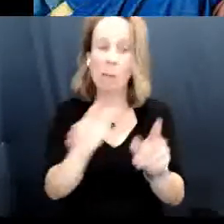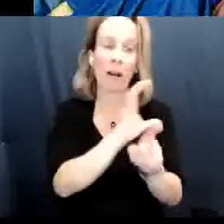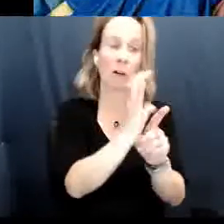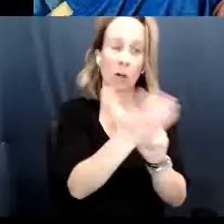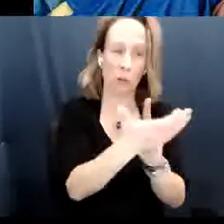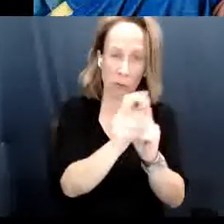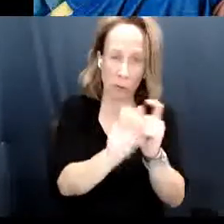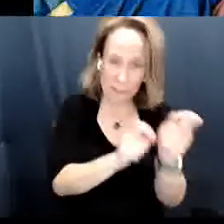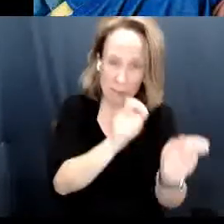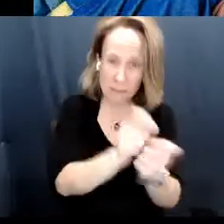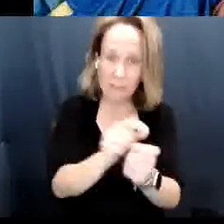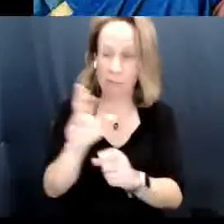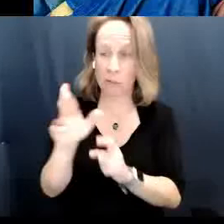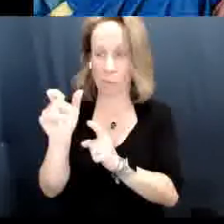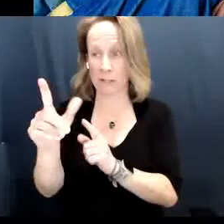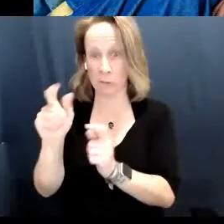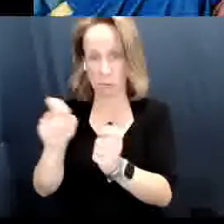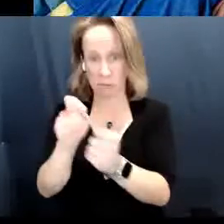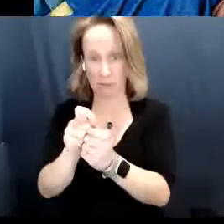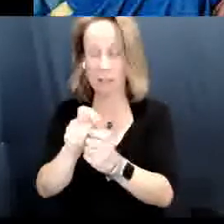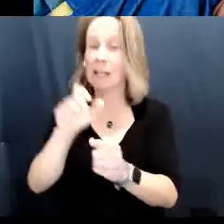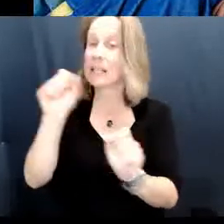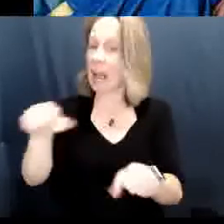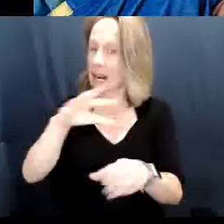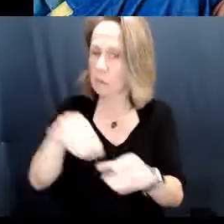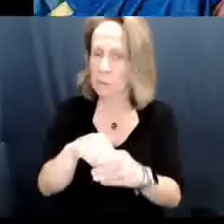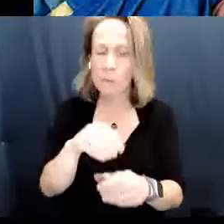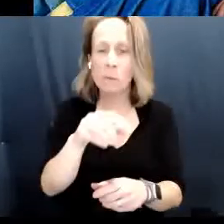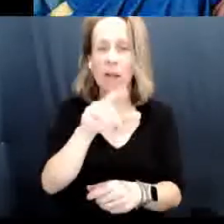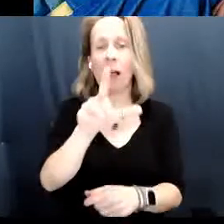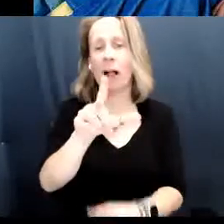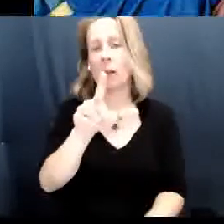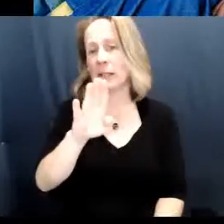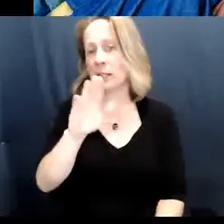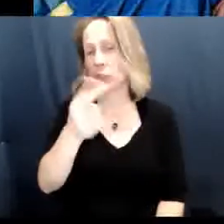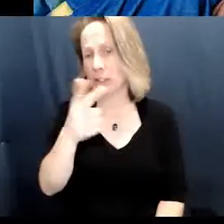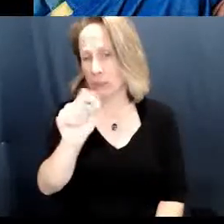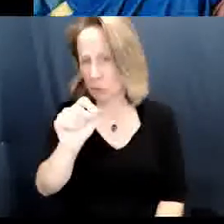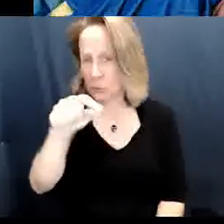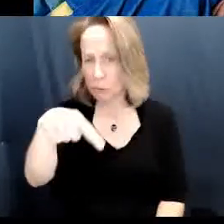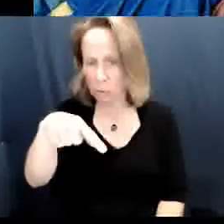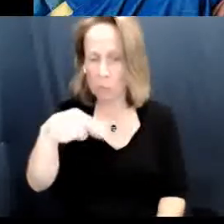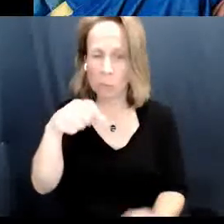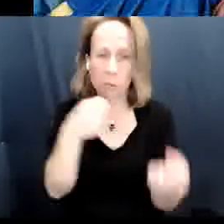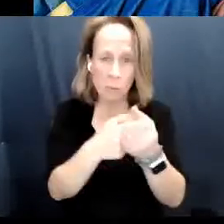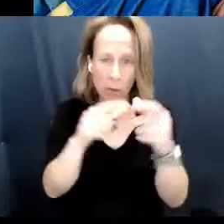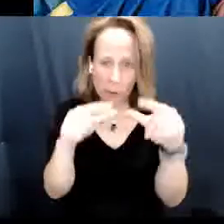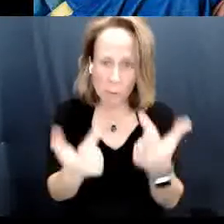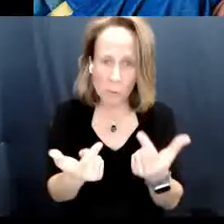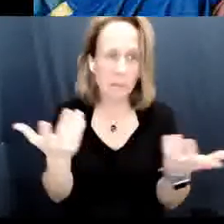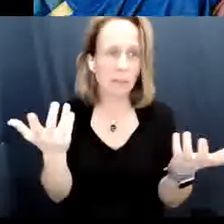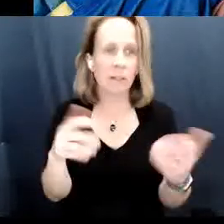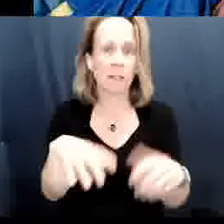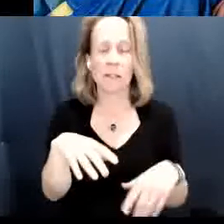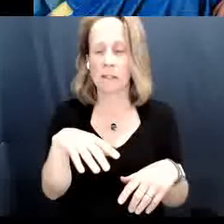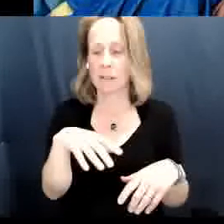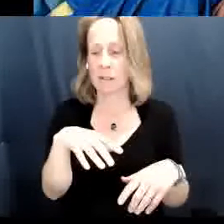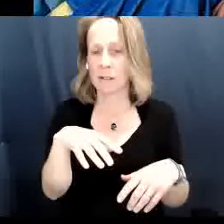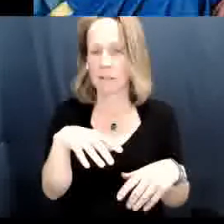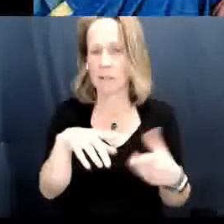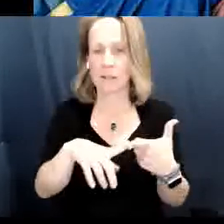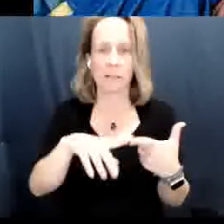specific groups include LGBTQ groups, so LGBTQ support groups, let's be clear,